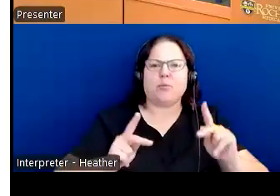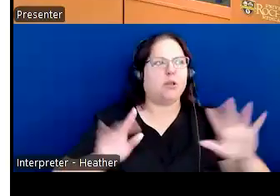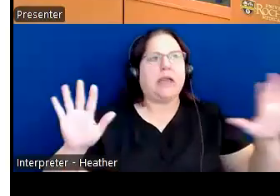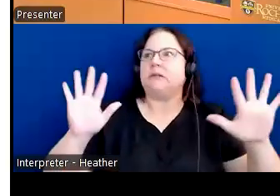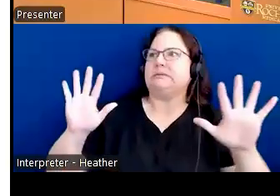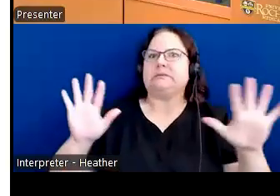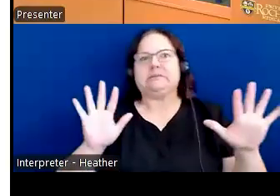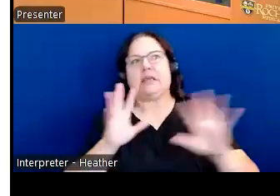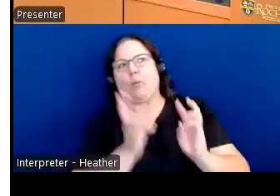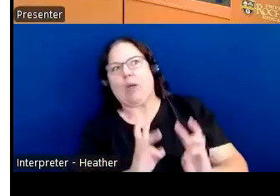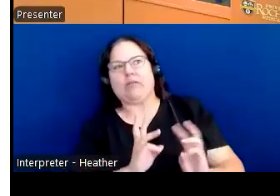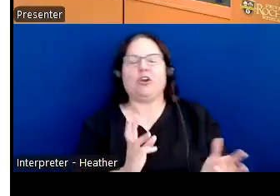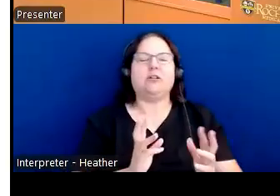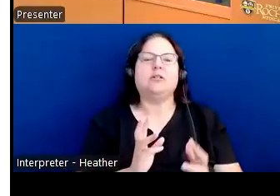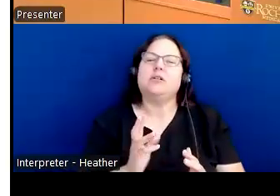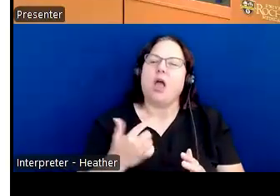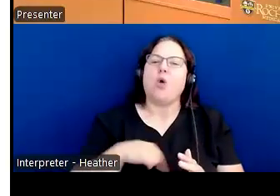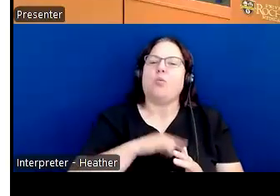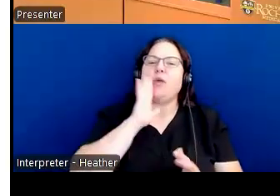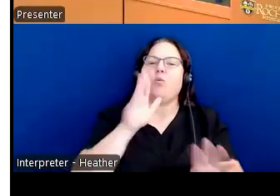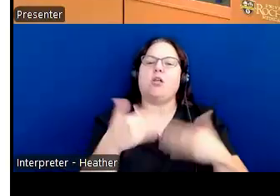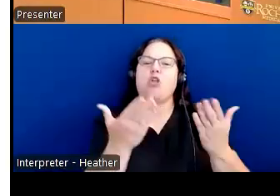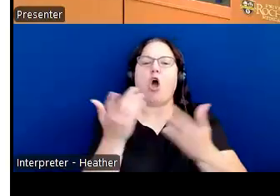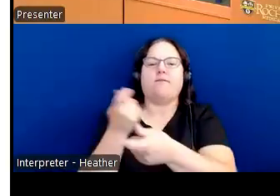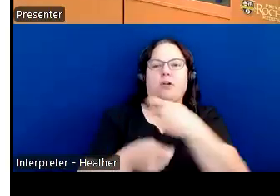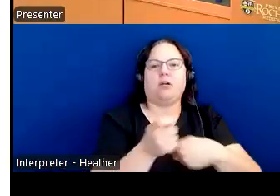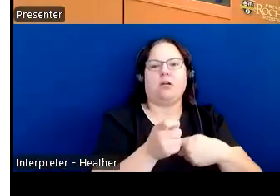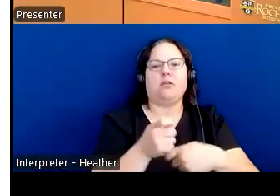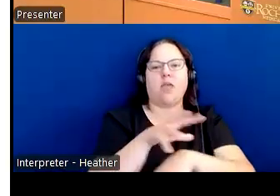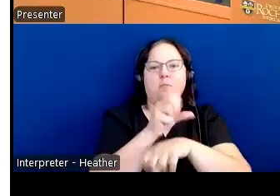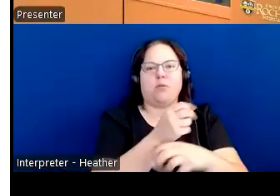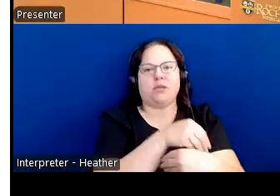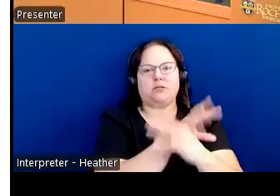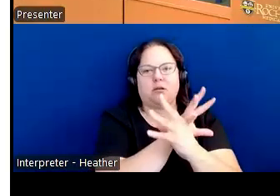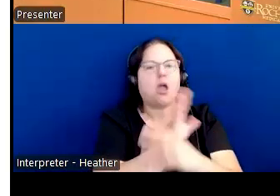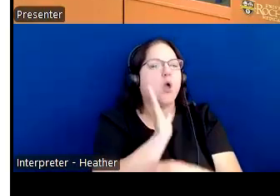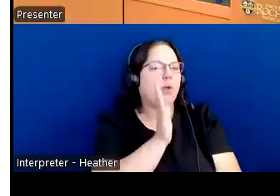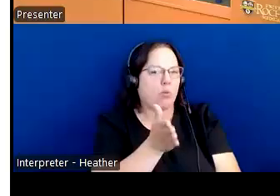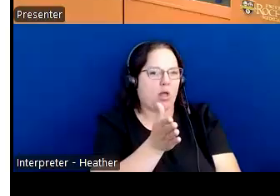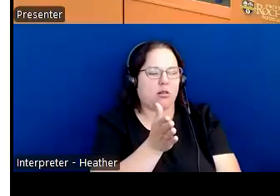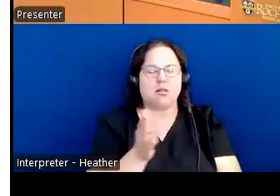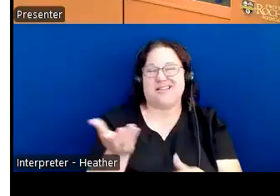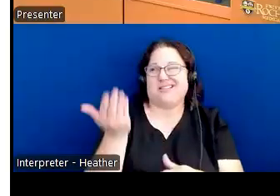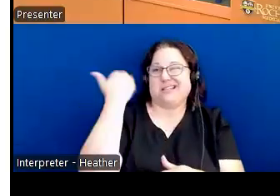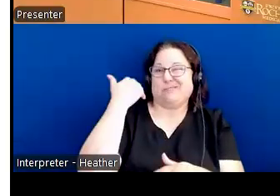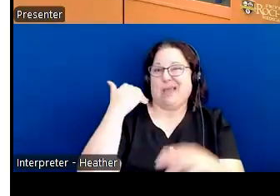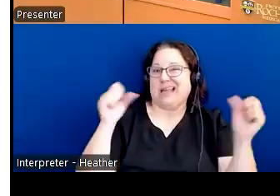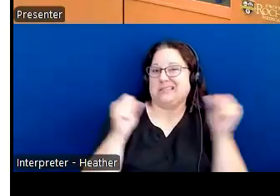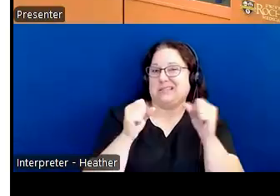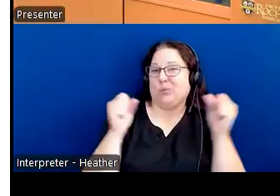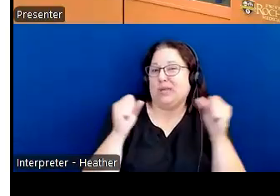and we do offer telehealth conversion of appointments. I think this past winter was a bit